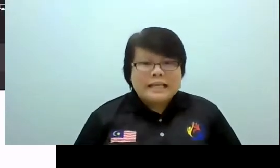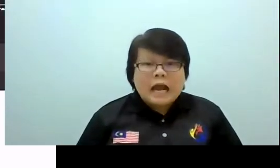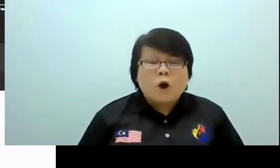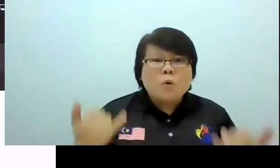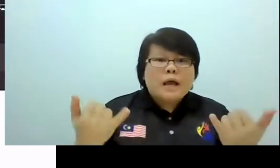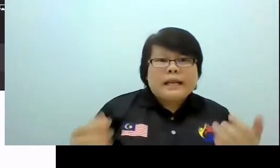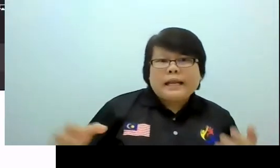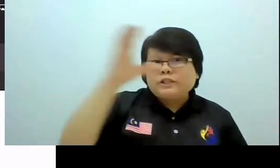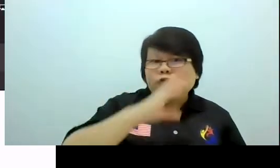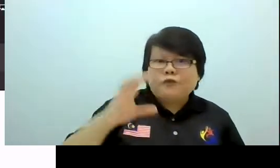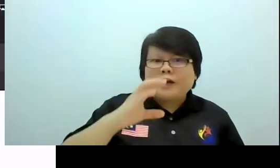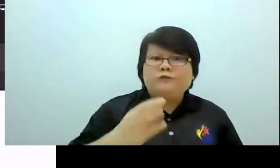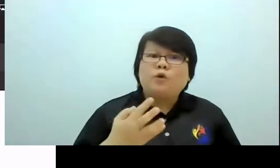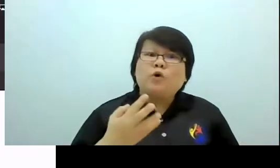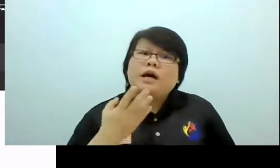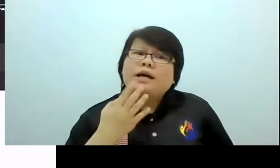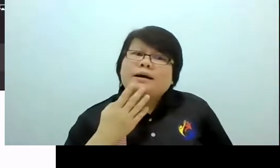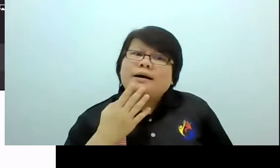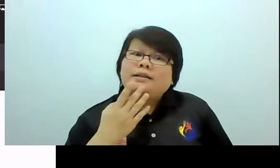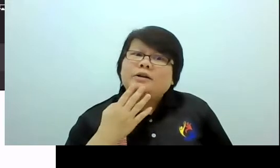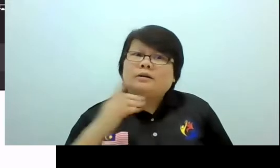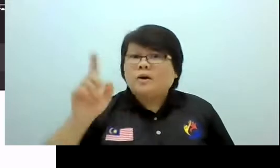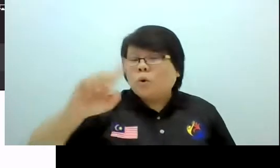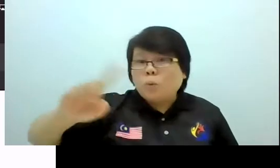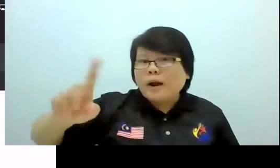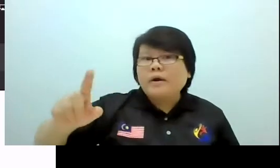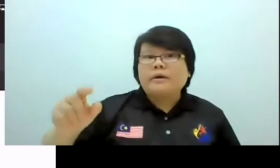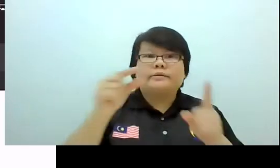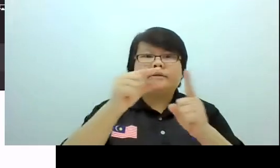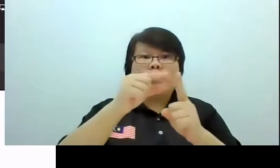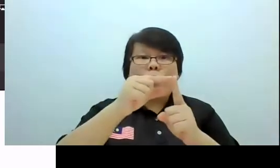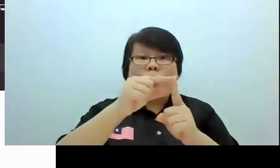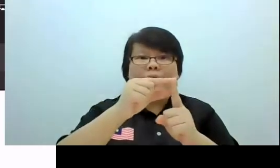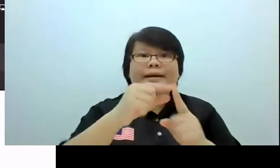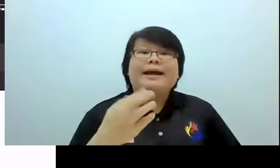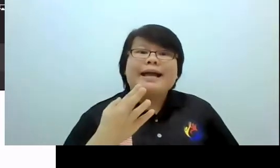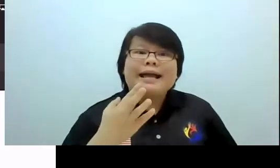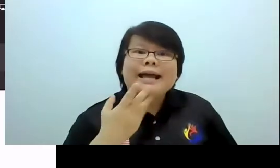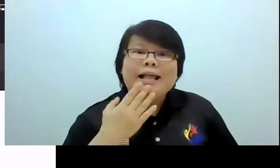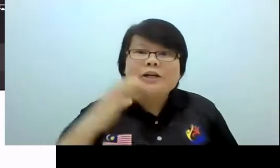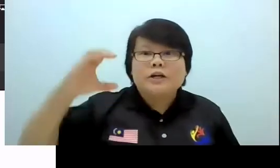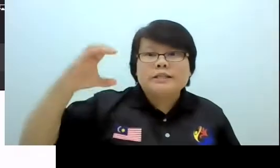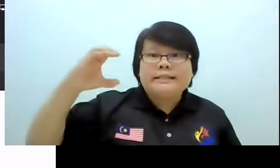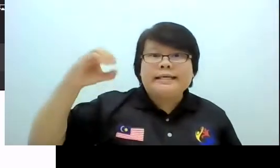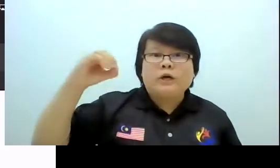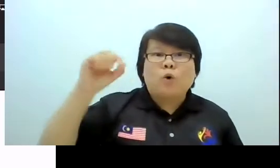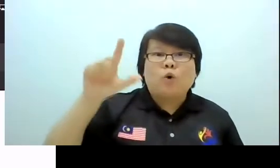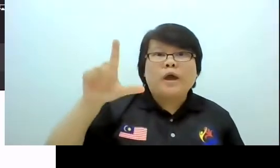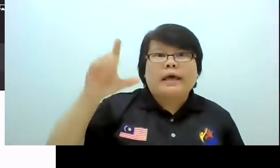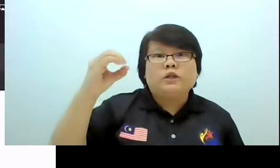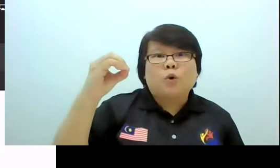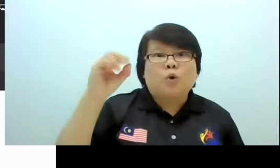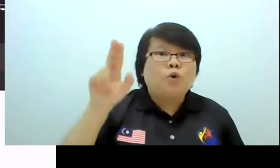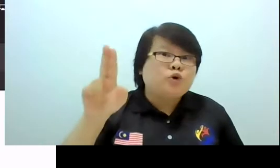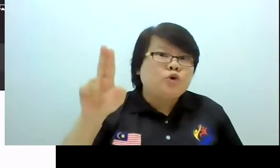Okay. Now let's find for color. Where is the word color?